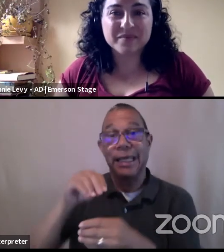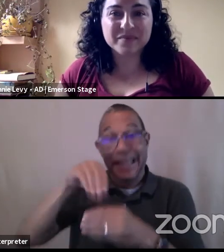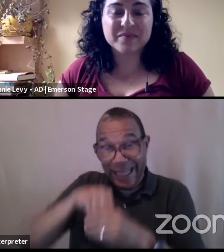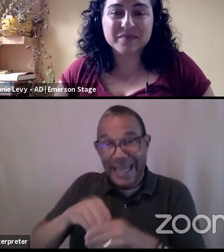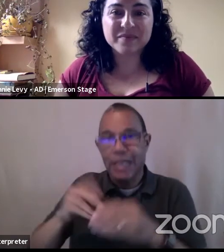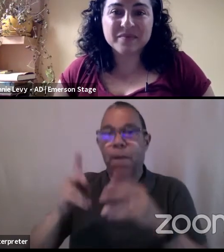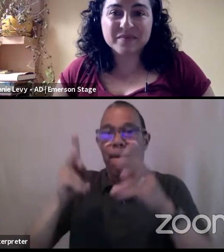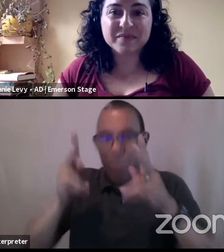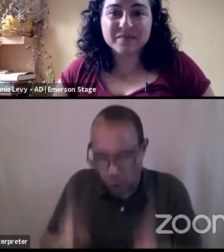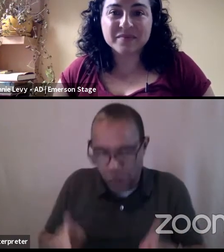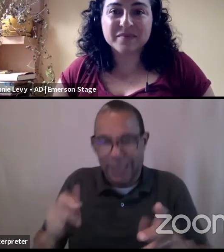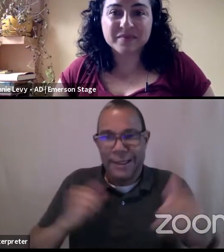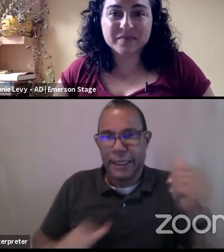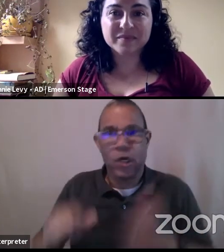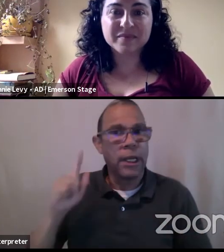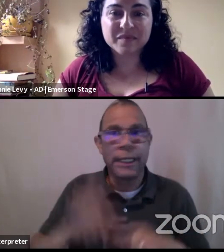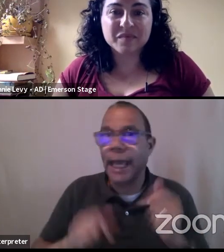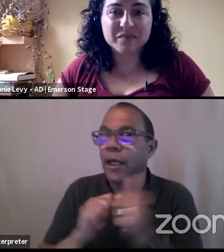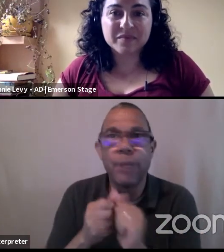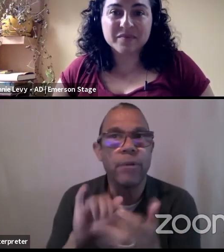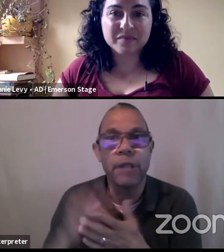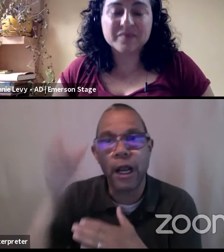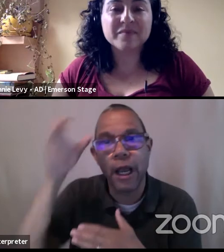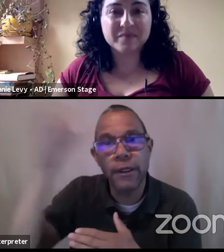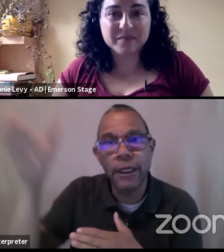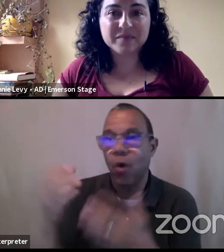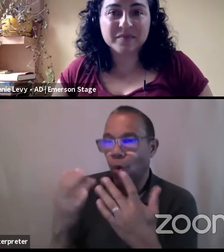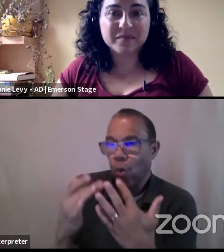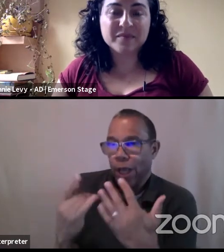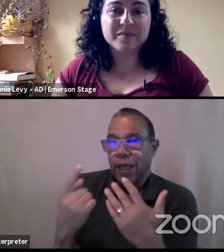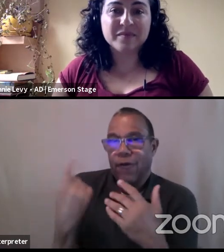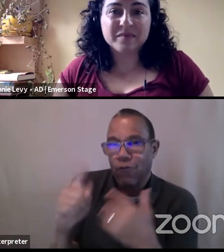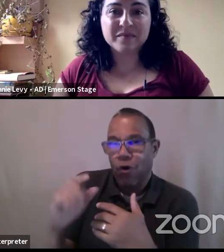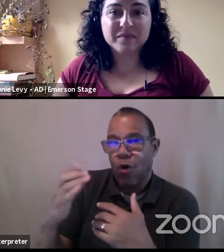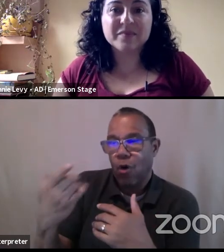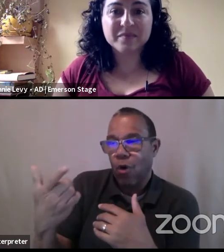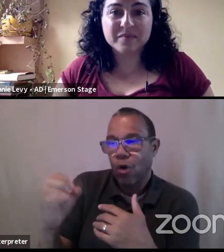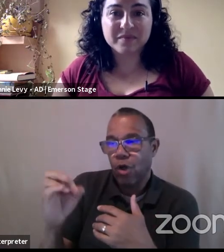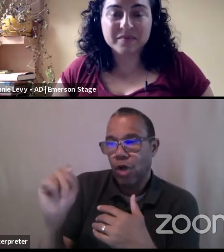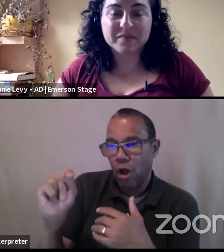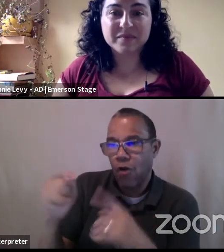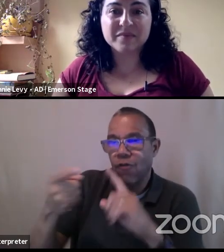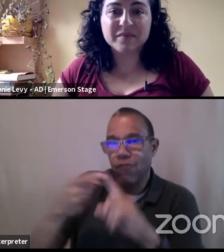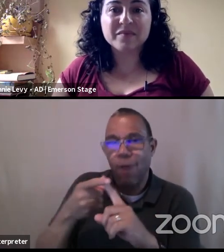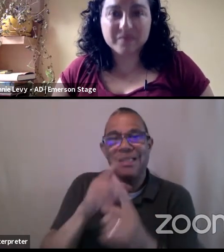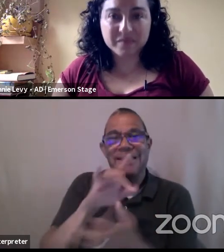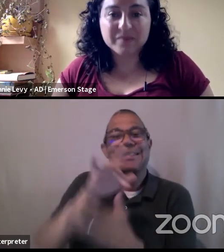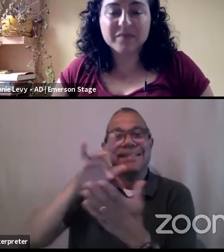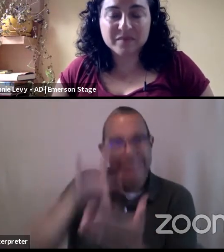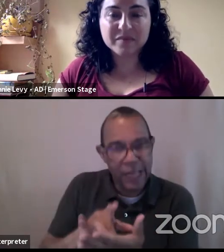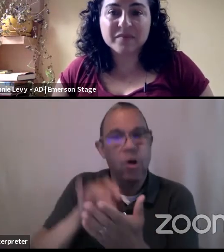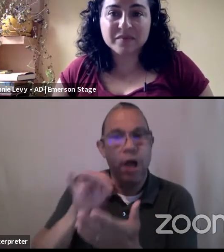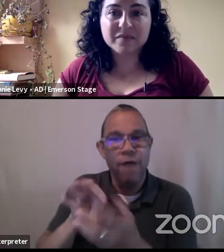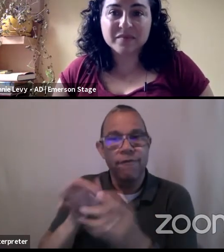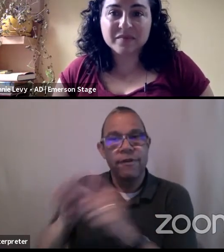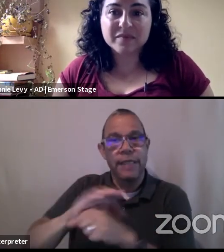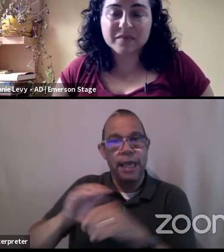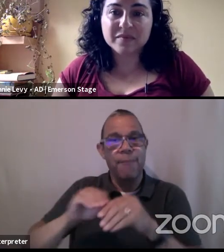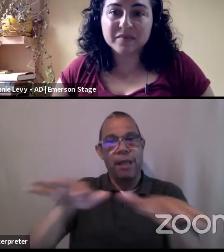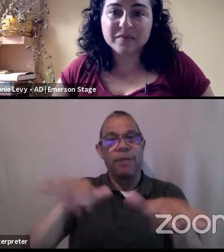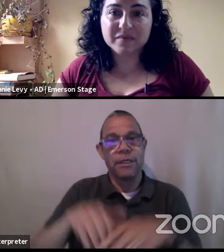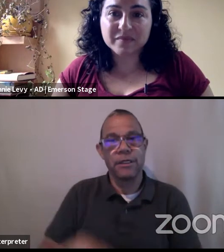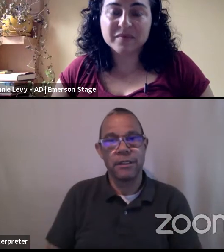uh, waiting for Godot from the epidemic of the, uh, from the, uh, from the center of the, of the, of